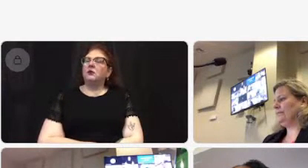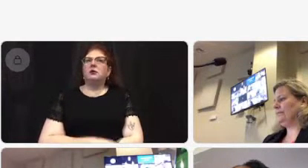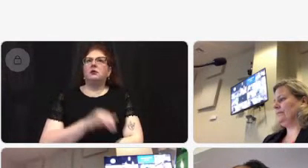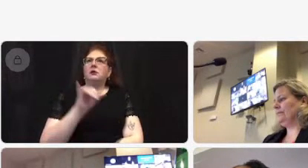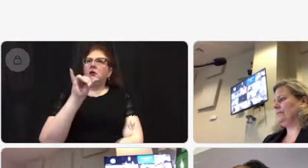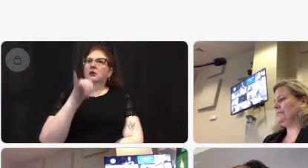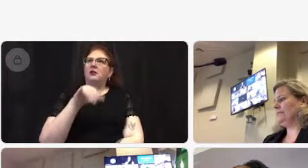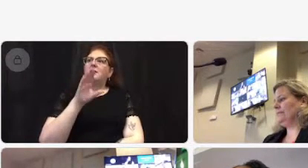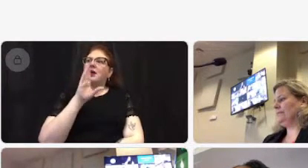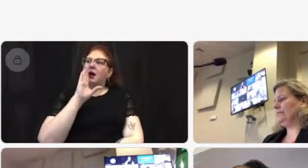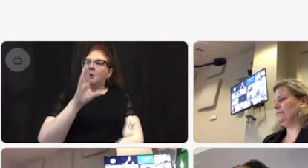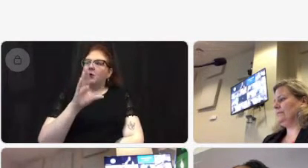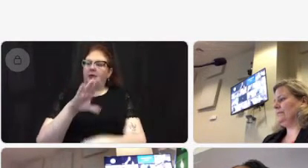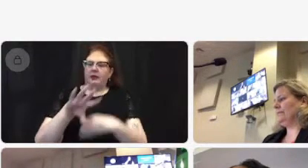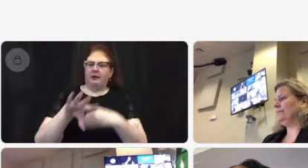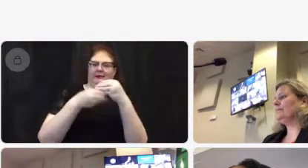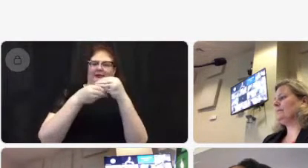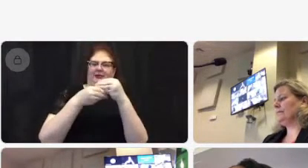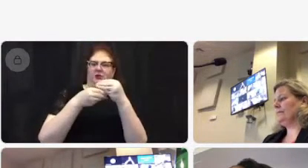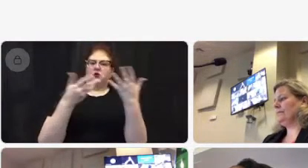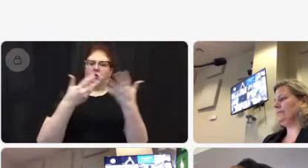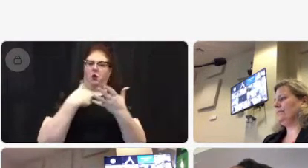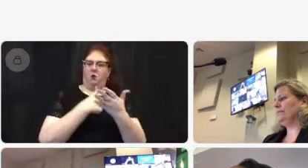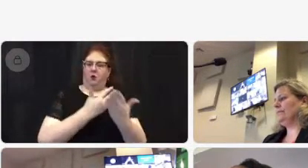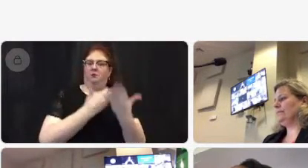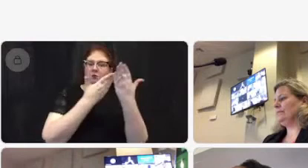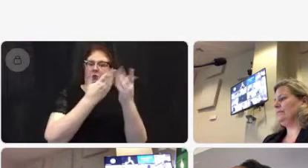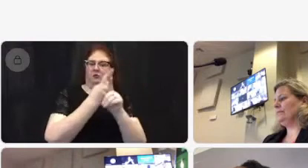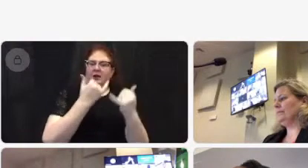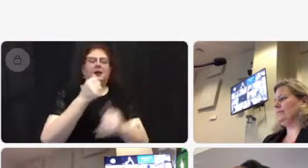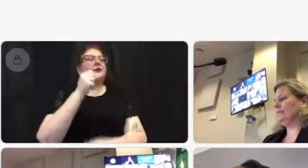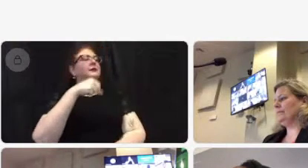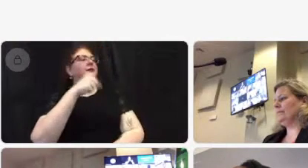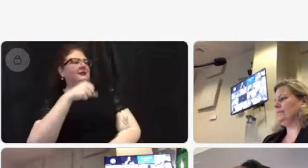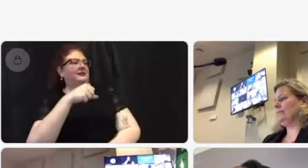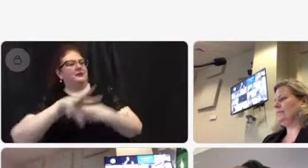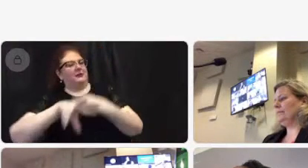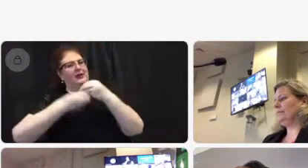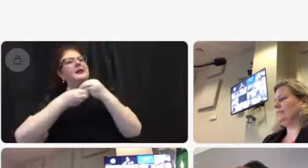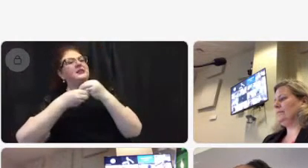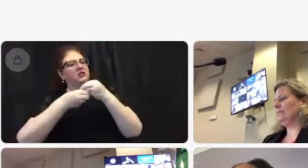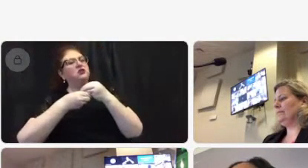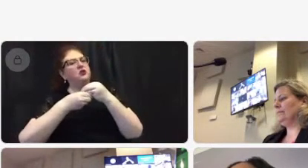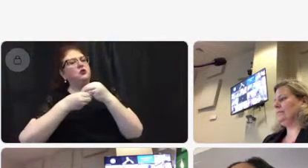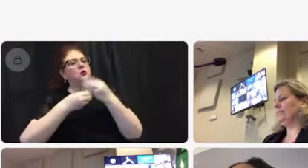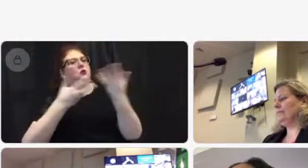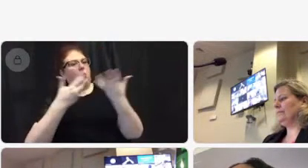is on the proposal right now? Yes, so this will be added on top of. So for instance, if